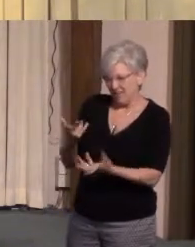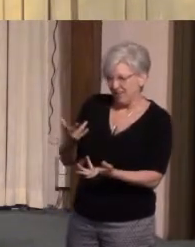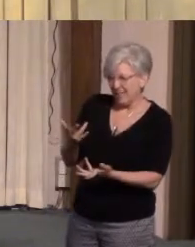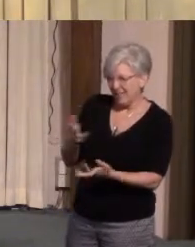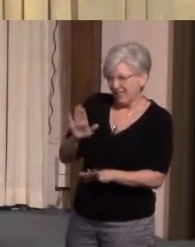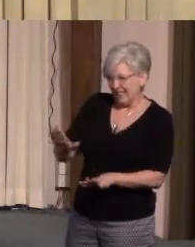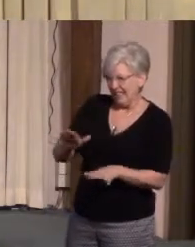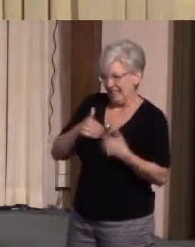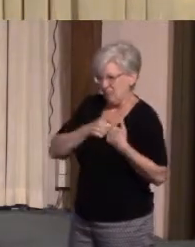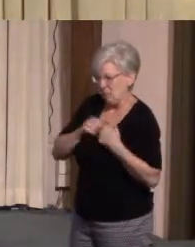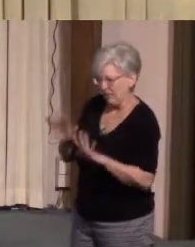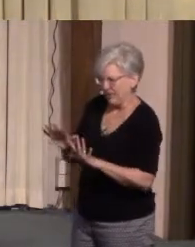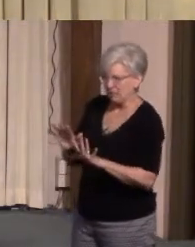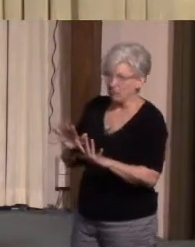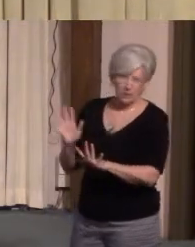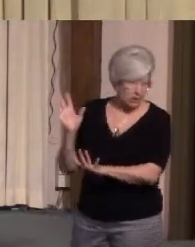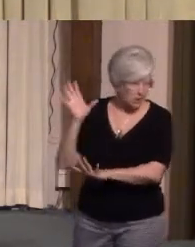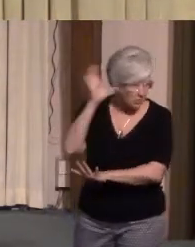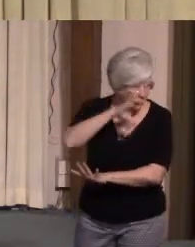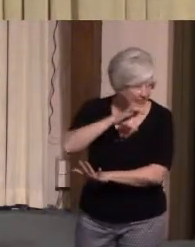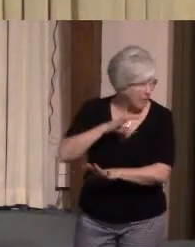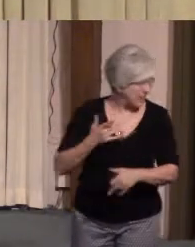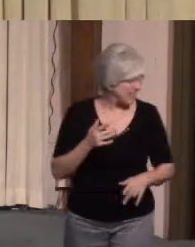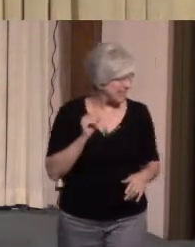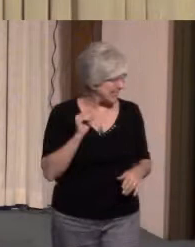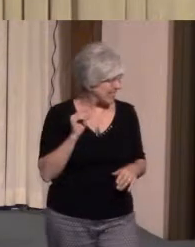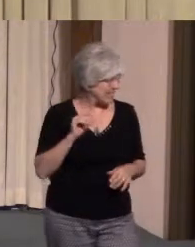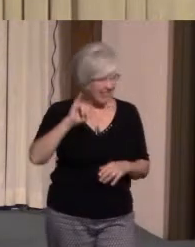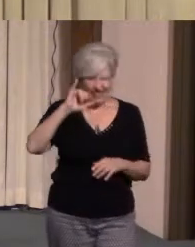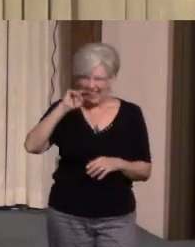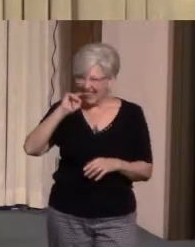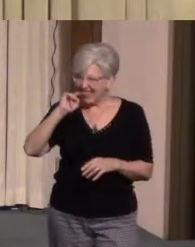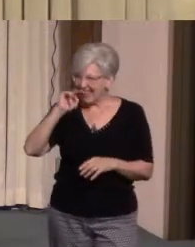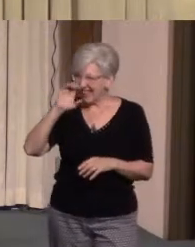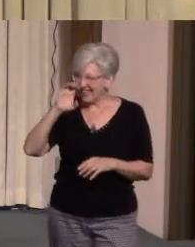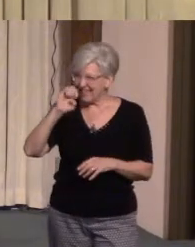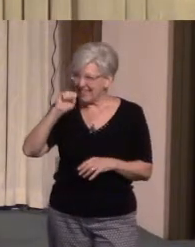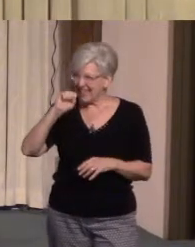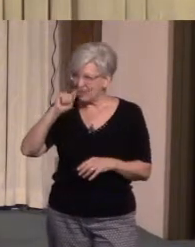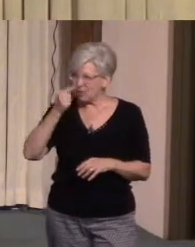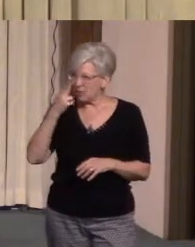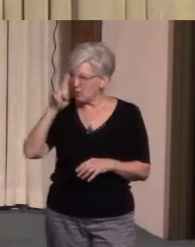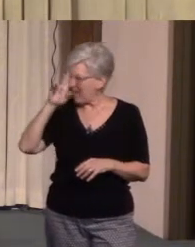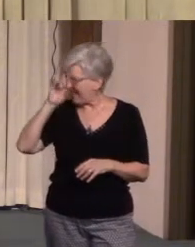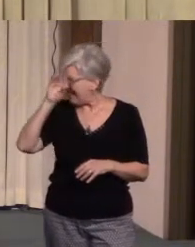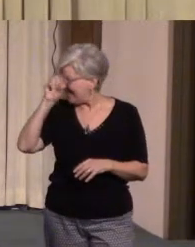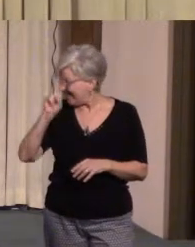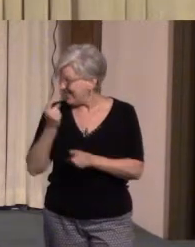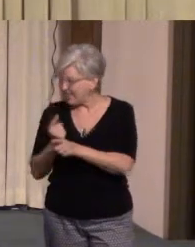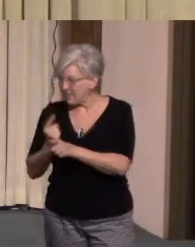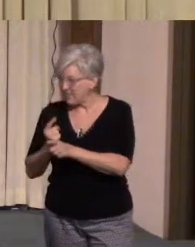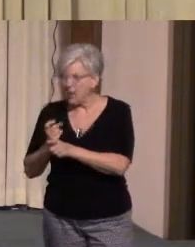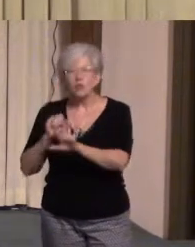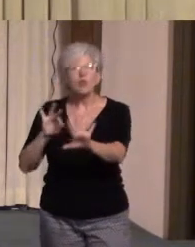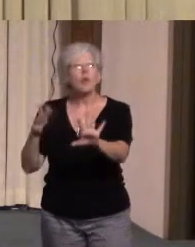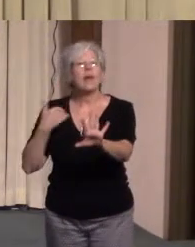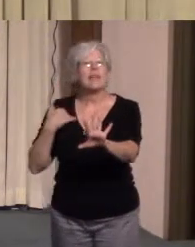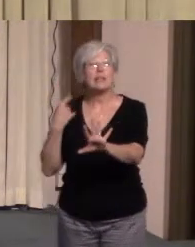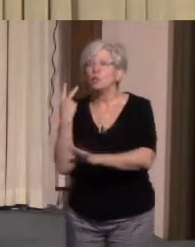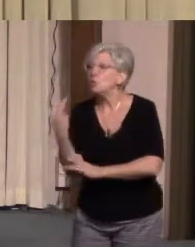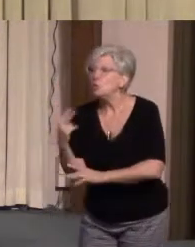girlfriend that he made out of a piece of the dude, which is kind of strange, but okay. It's a little incestuous, isn't